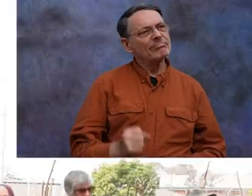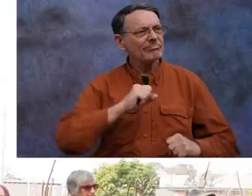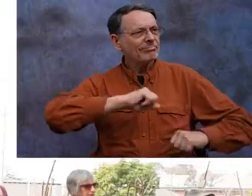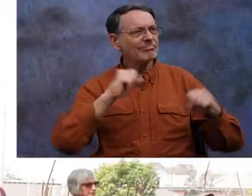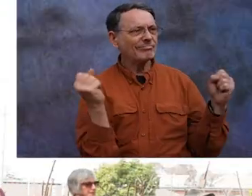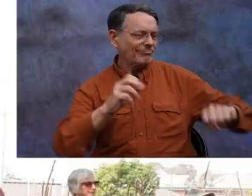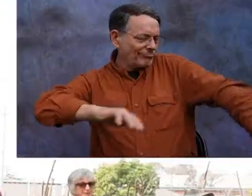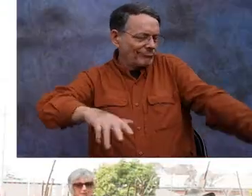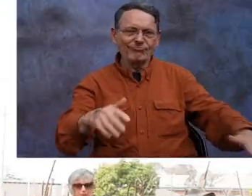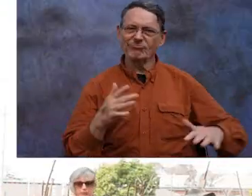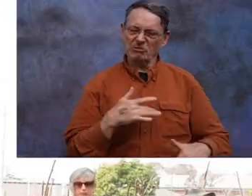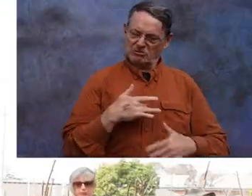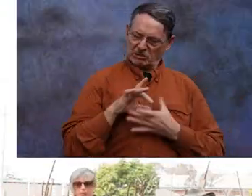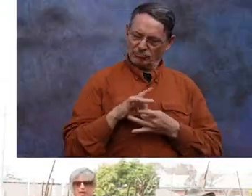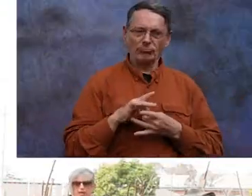Oh, yeah.